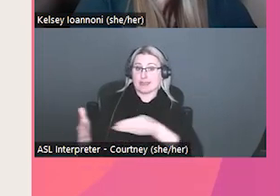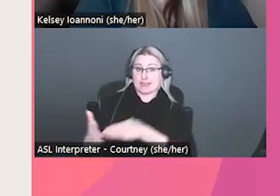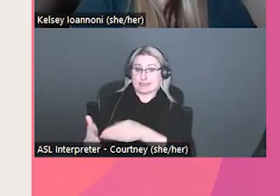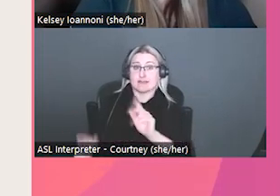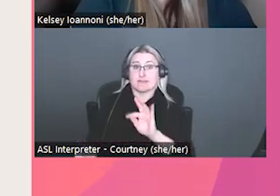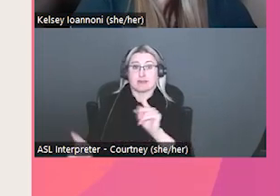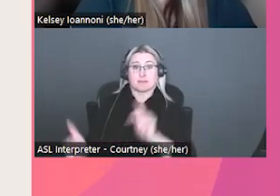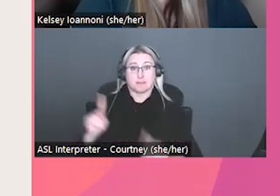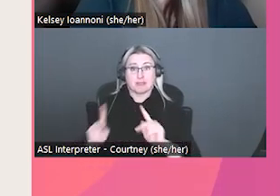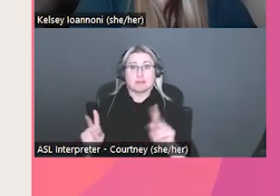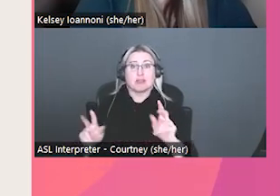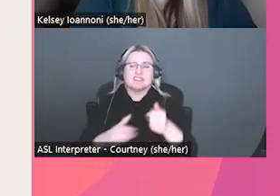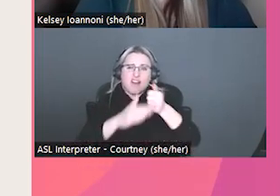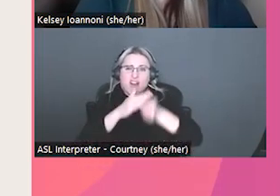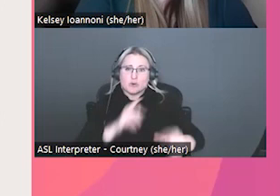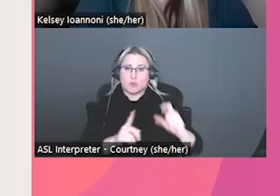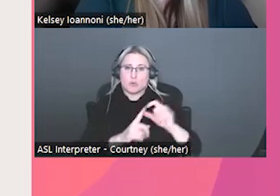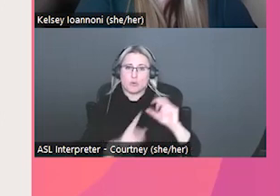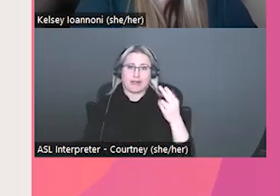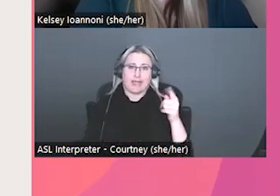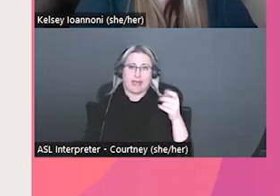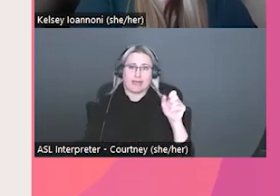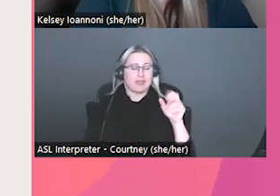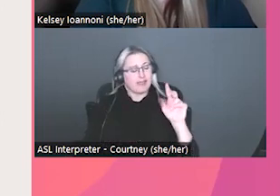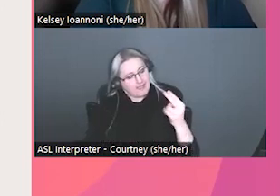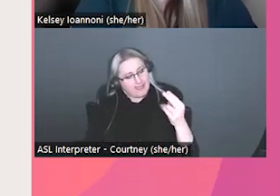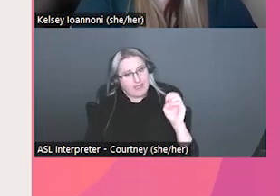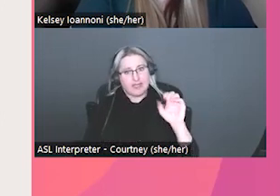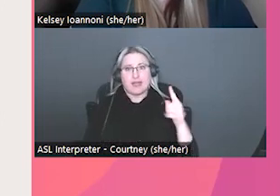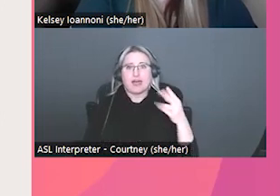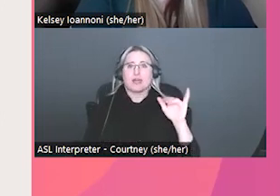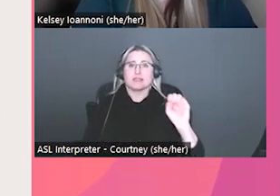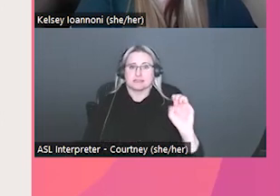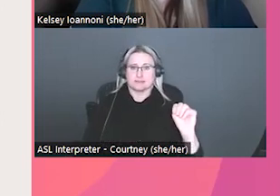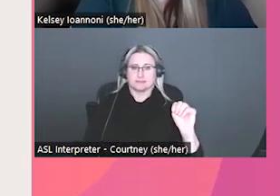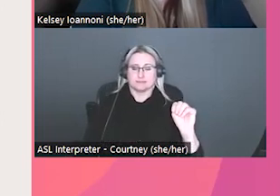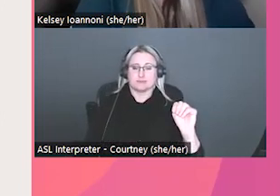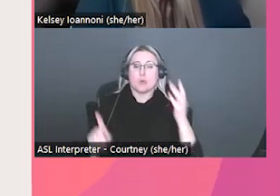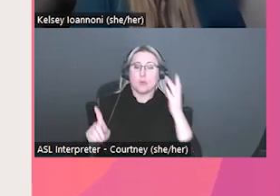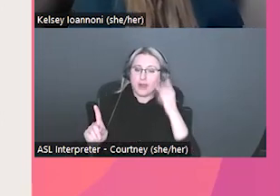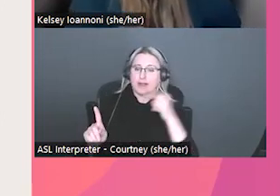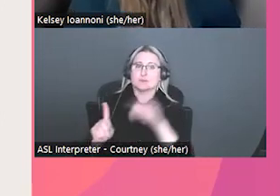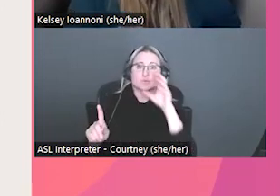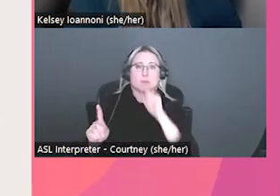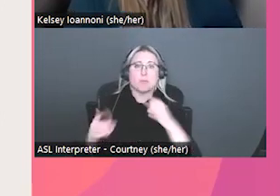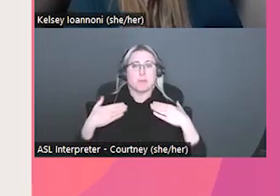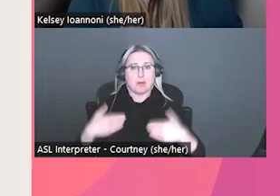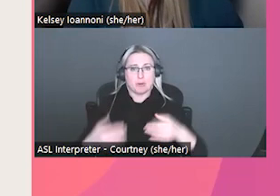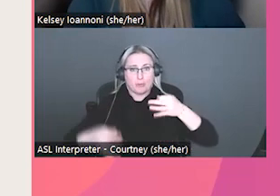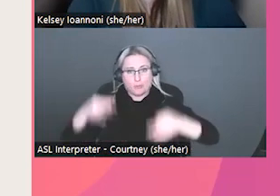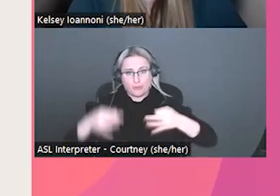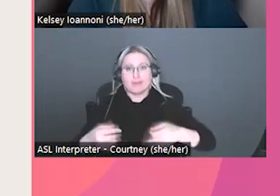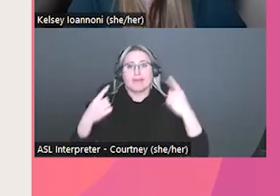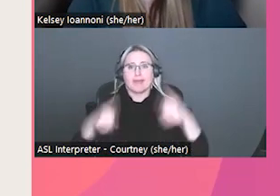call healthism, and the idea that body weight can be a predictor of chronic illness and ill health. Healthism then provides